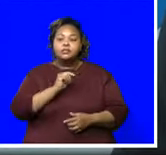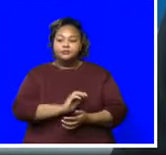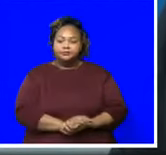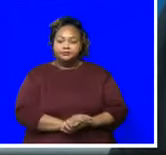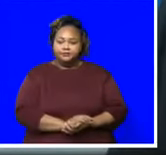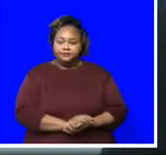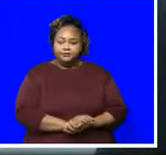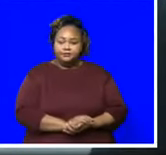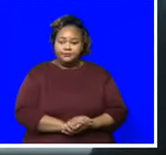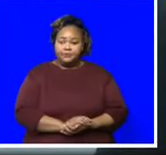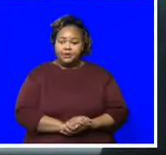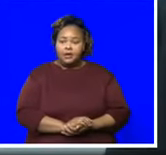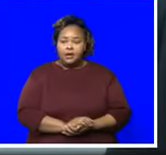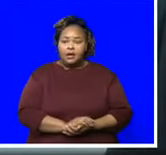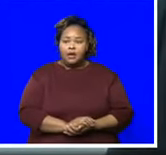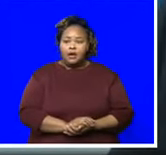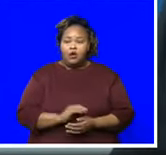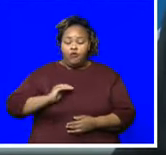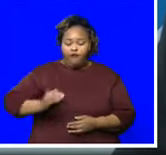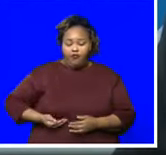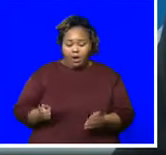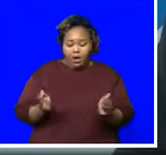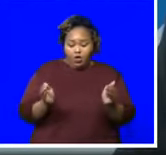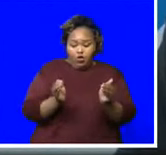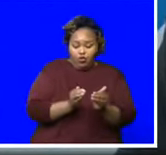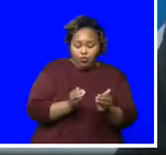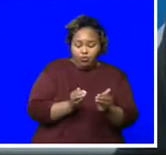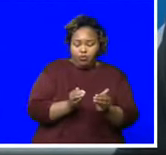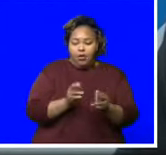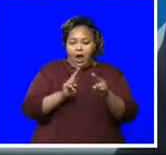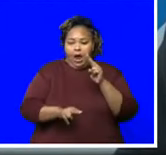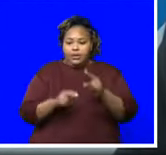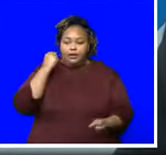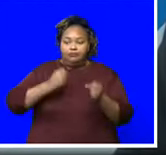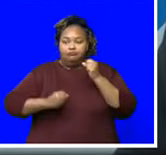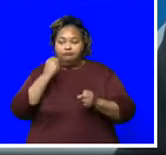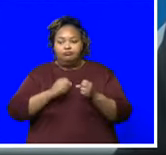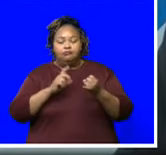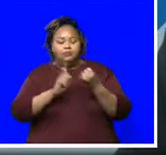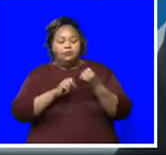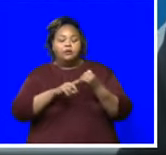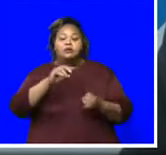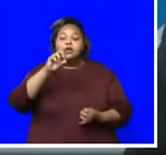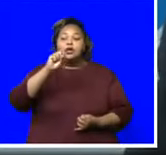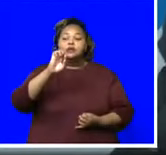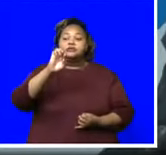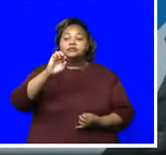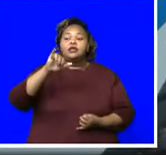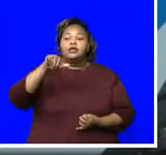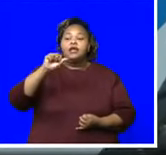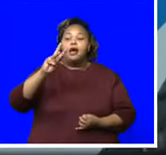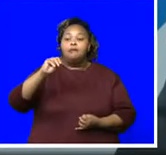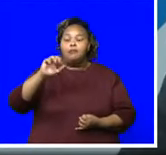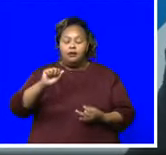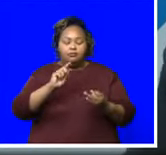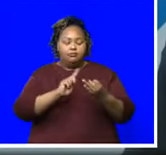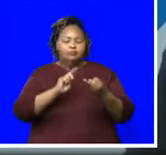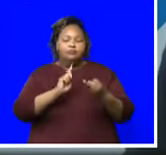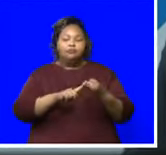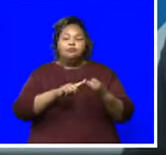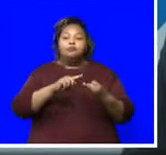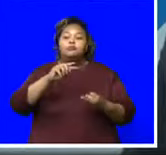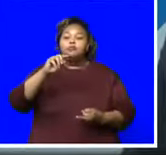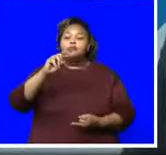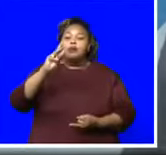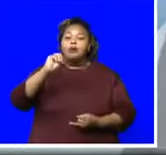On the females, under athletics, we have Erika Seyama and